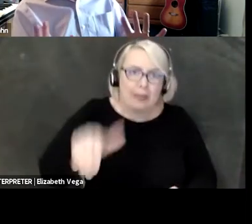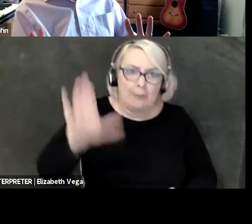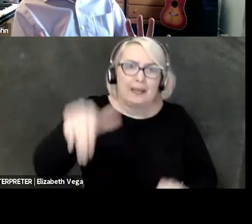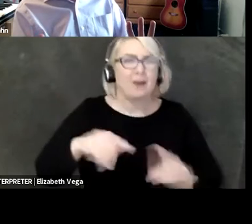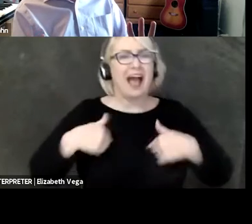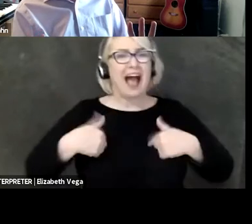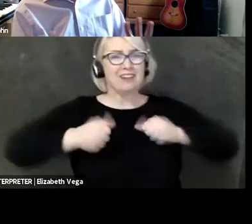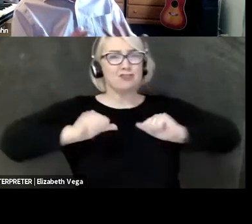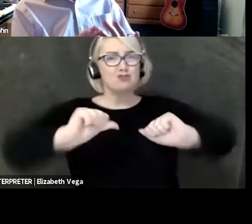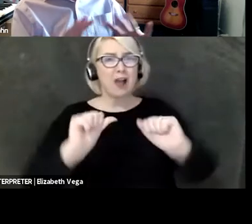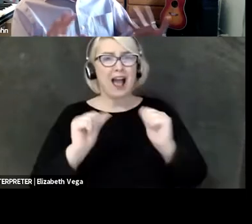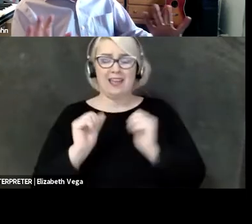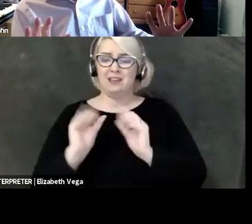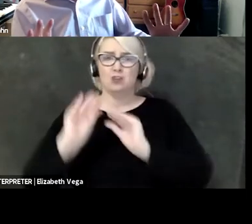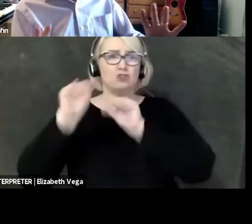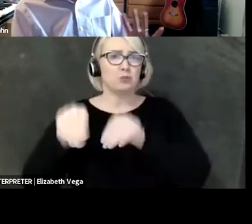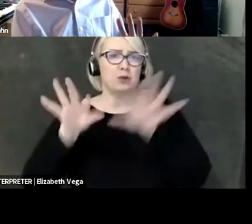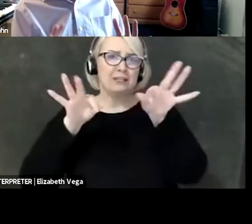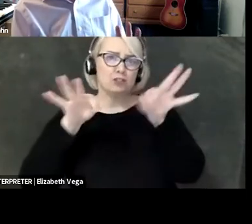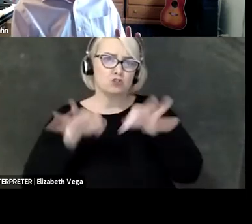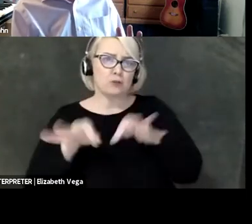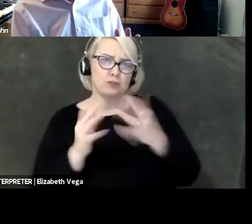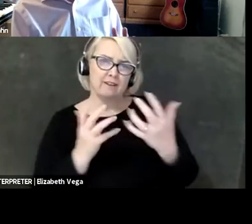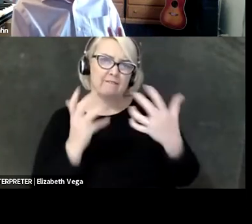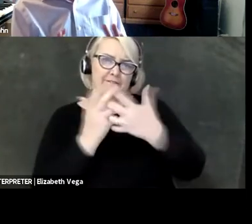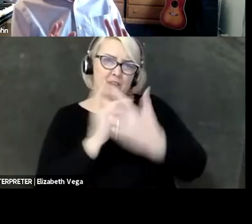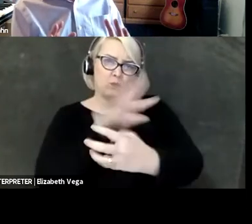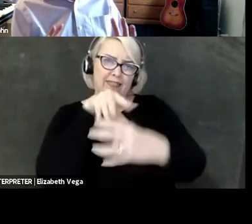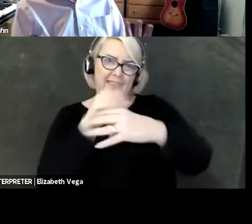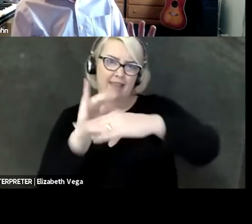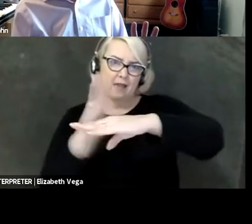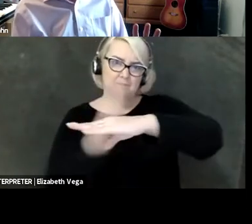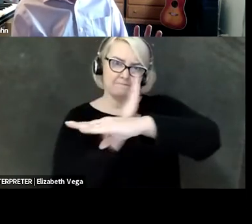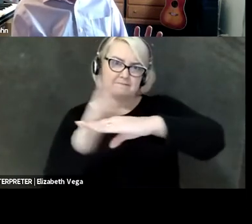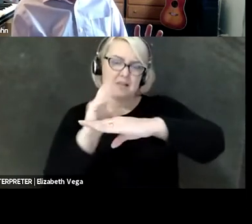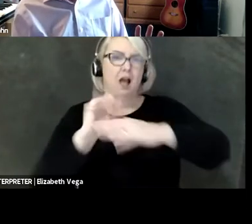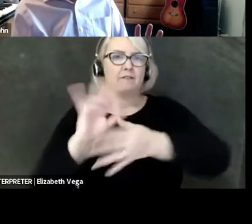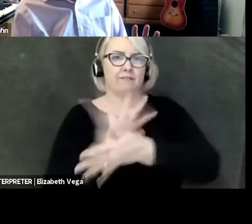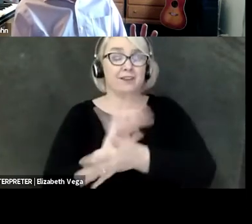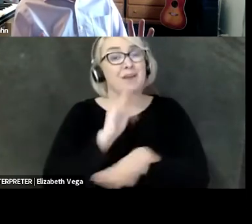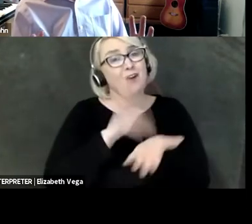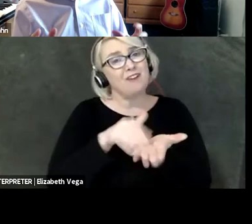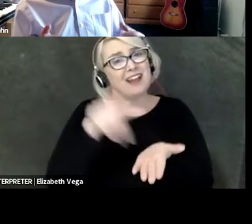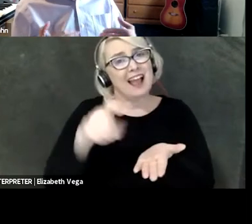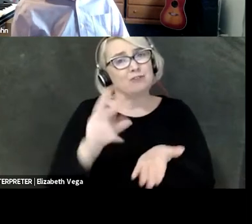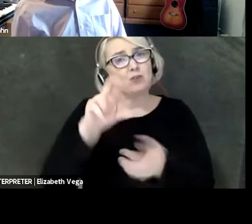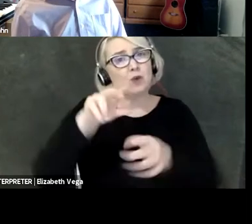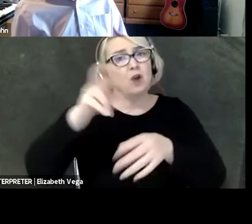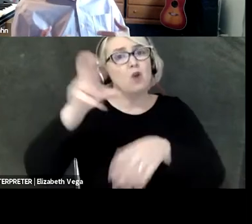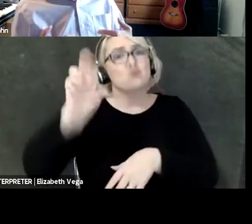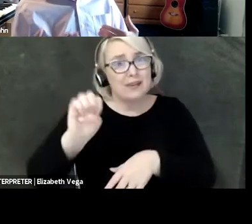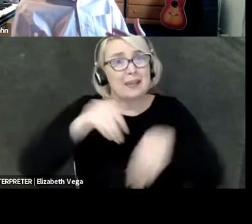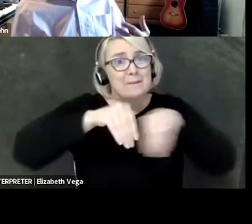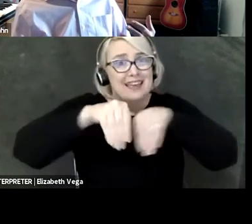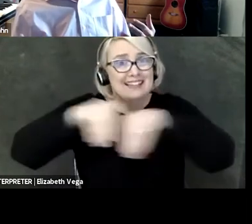sit into the mix of the entire film. And oftentimes I'm remixing the film somewhat, because what we have